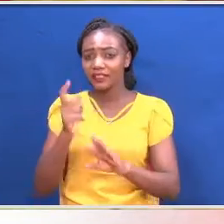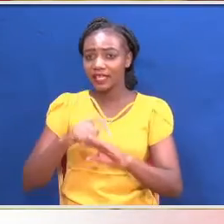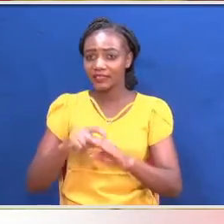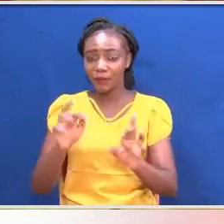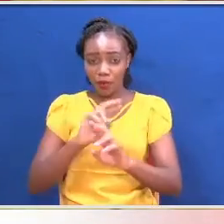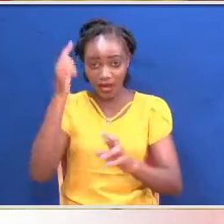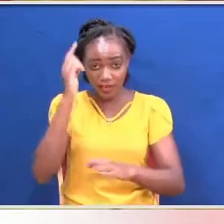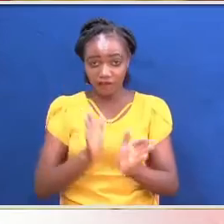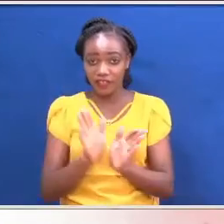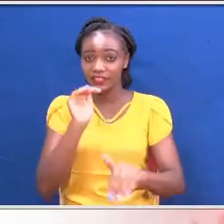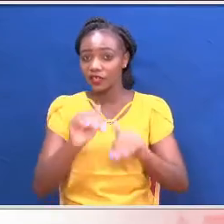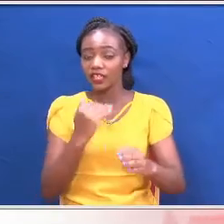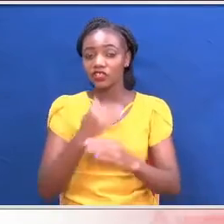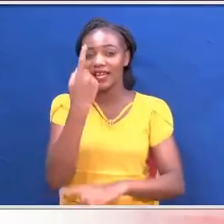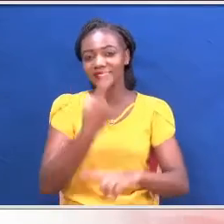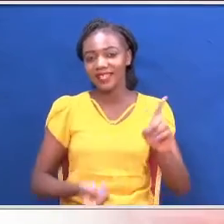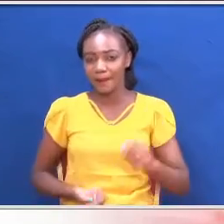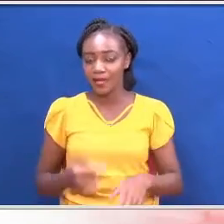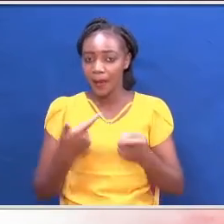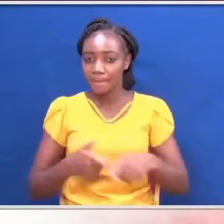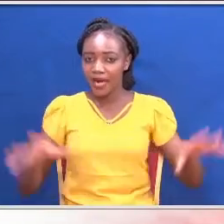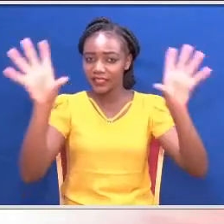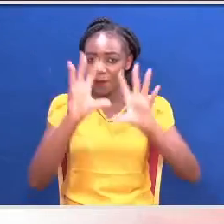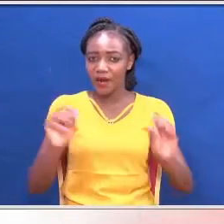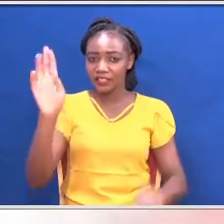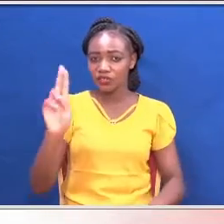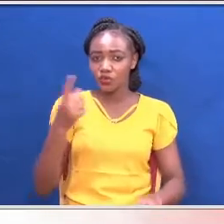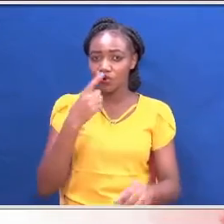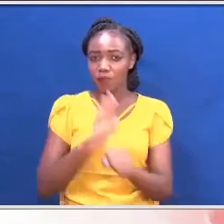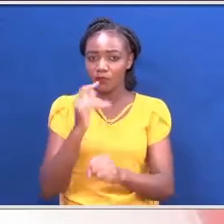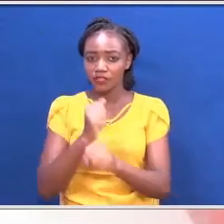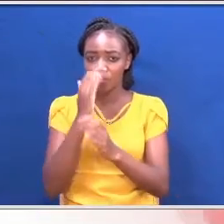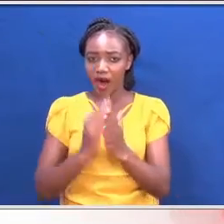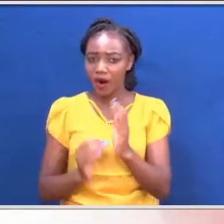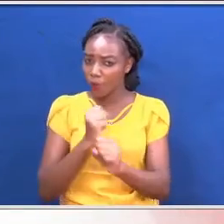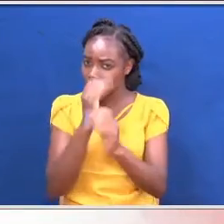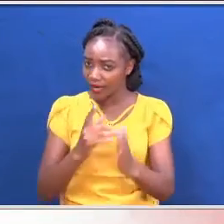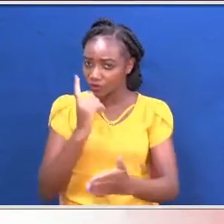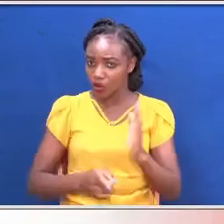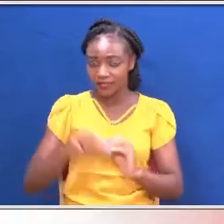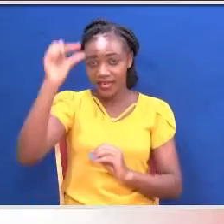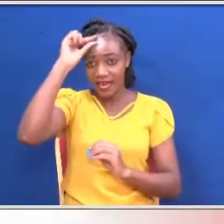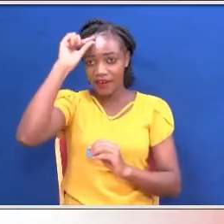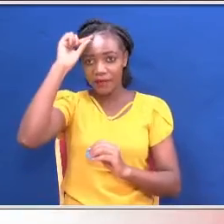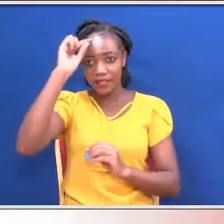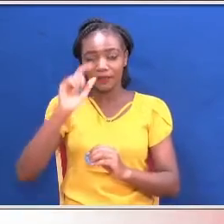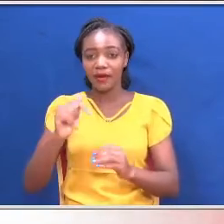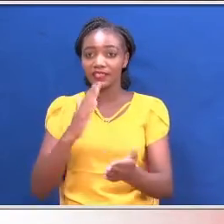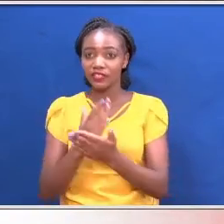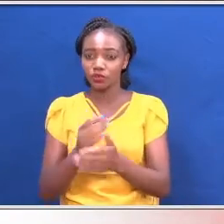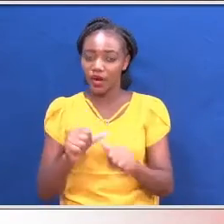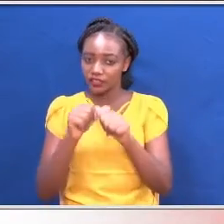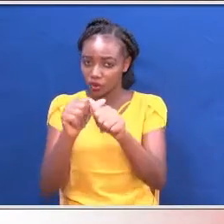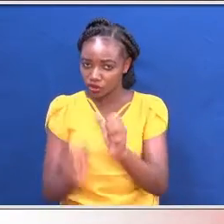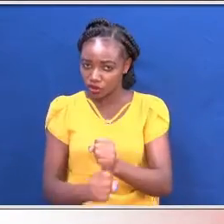general elections next year. But President Kenyatta has assured workers that the government will not relent in cushioning its labor